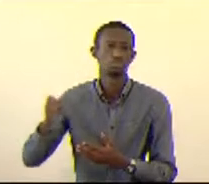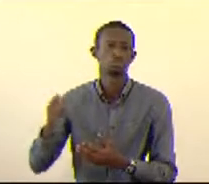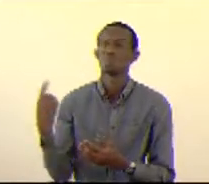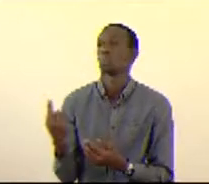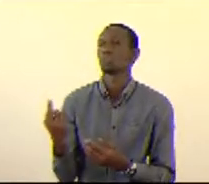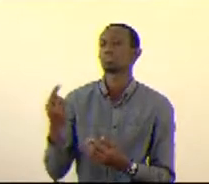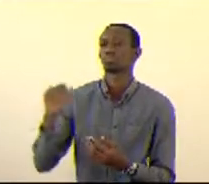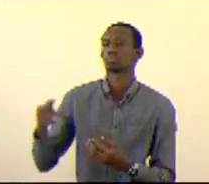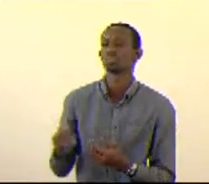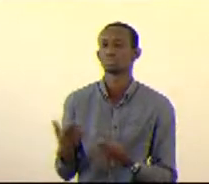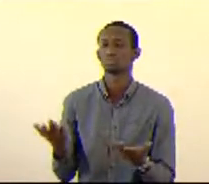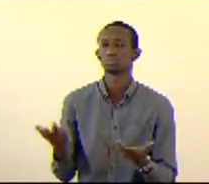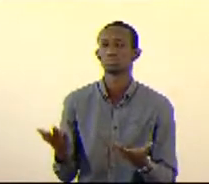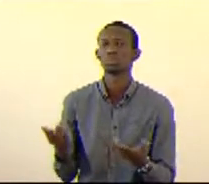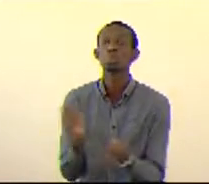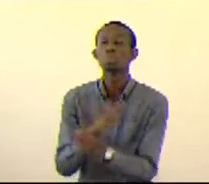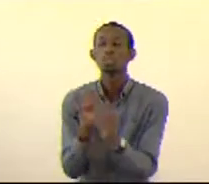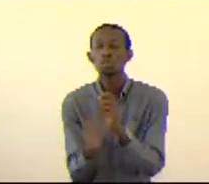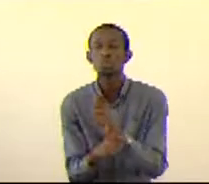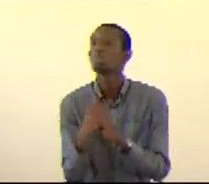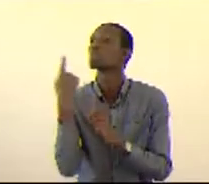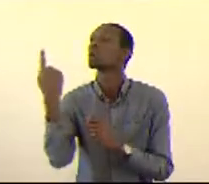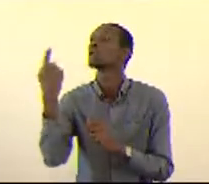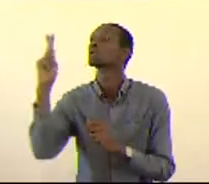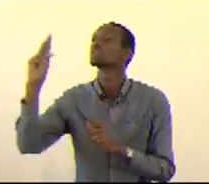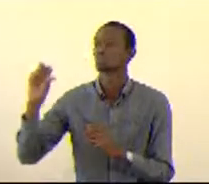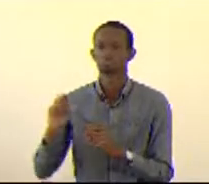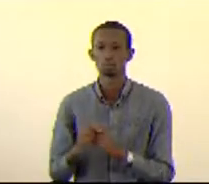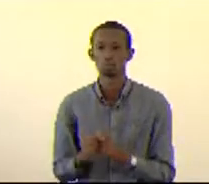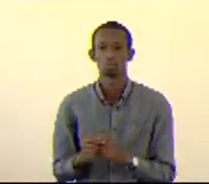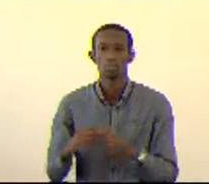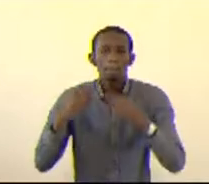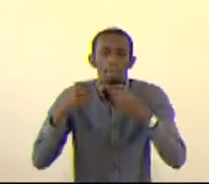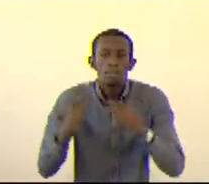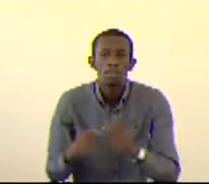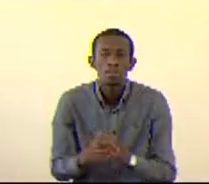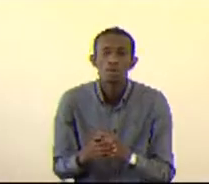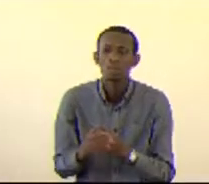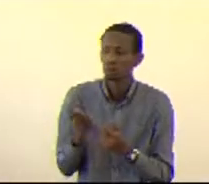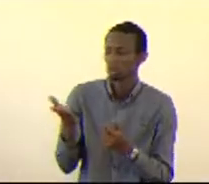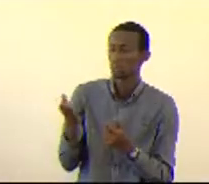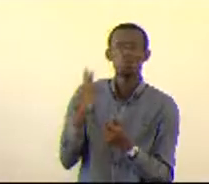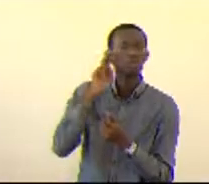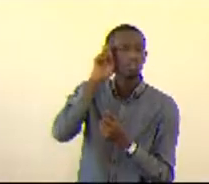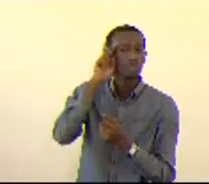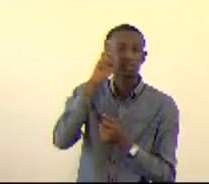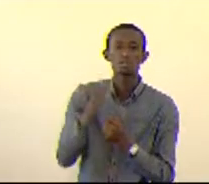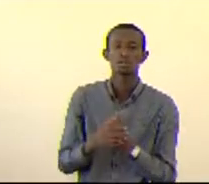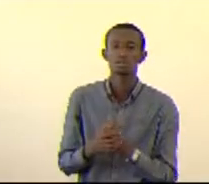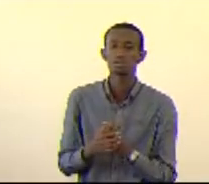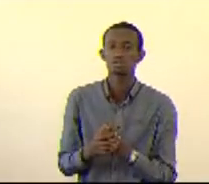to convert 1 kilogram into liquid water. But what about water which is at 100 to change into